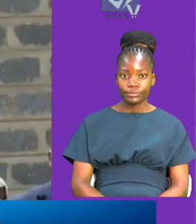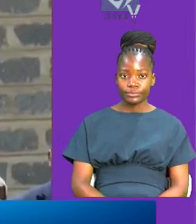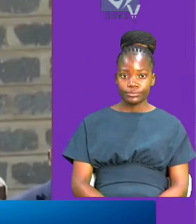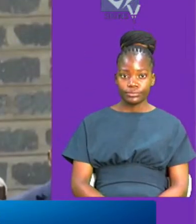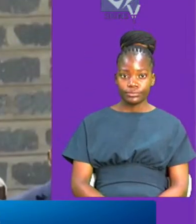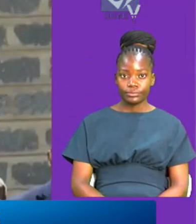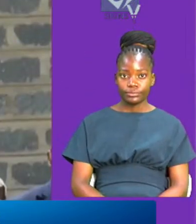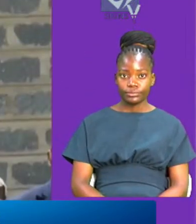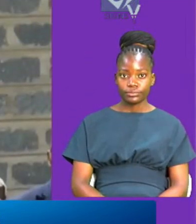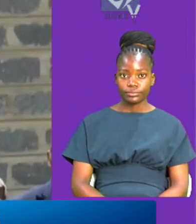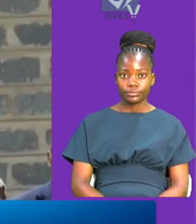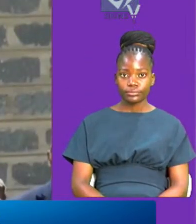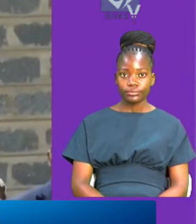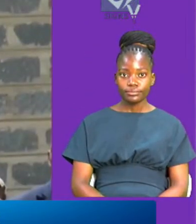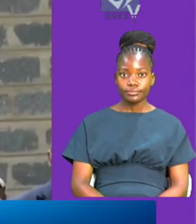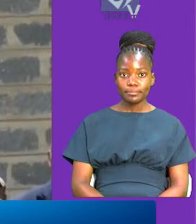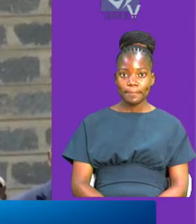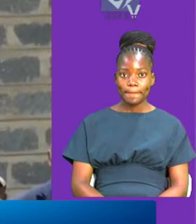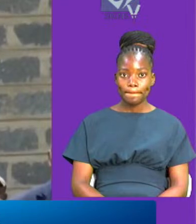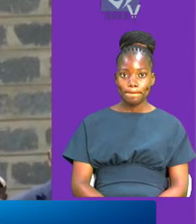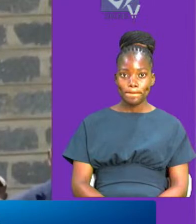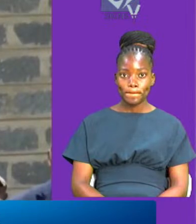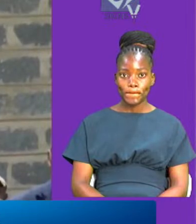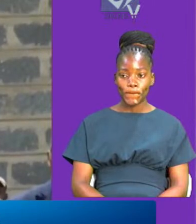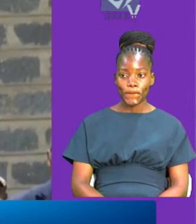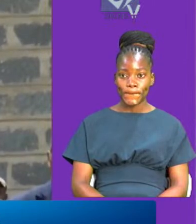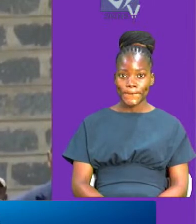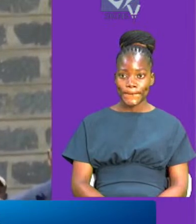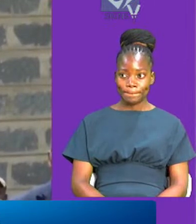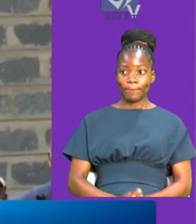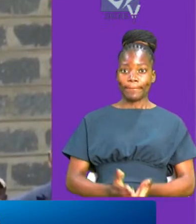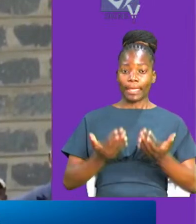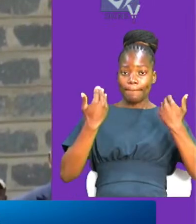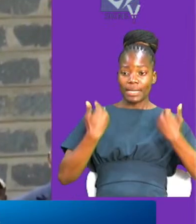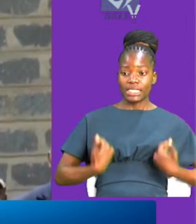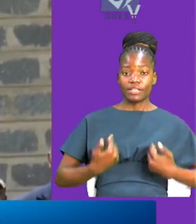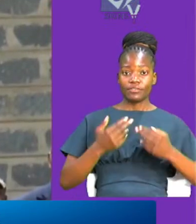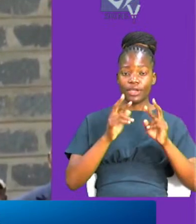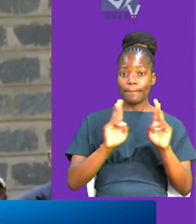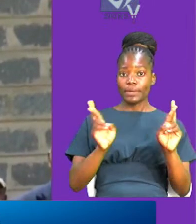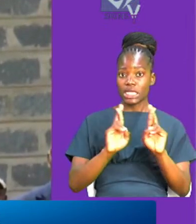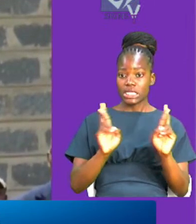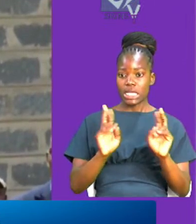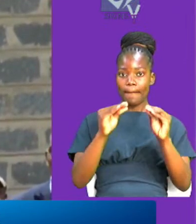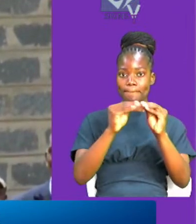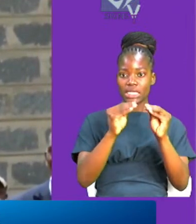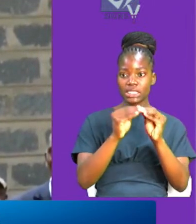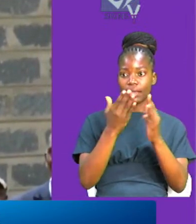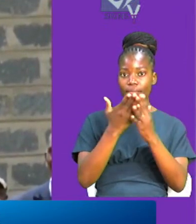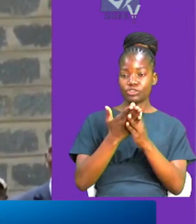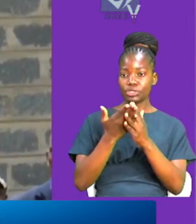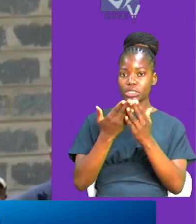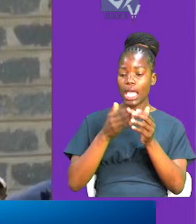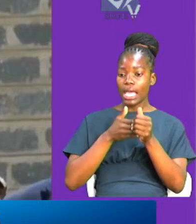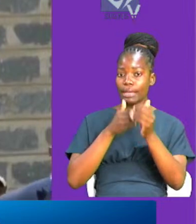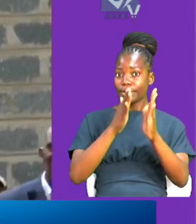Mimi nataka nimwambie Madam Chief Justice, mimi niko tayari. Mkutano kati ya executive,